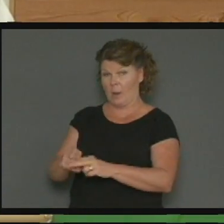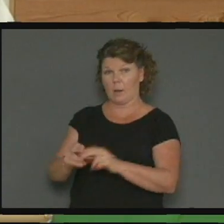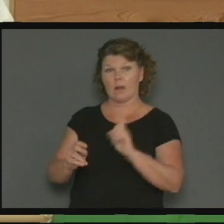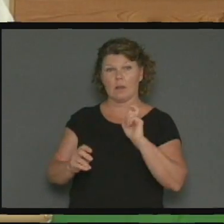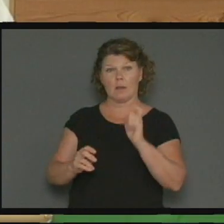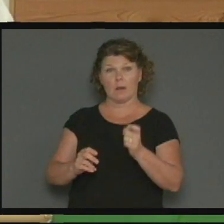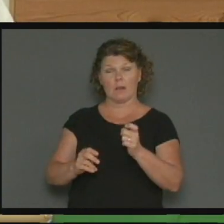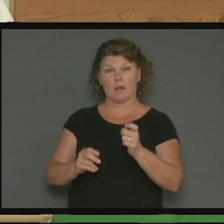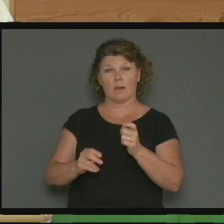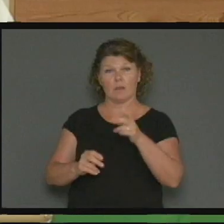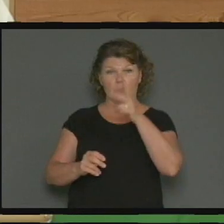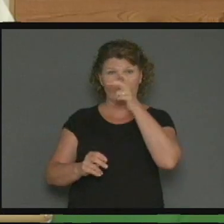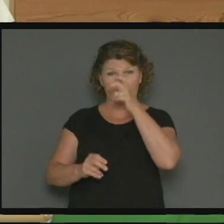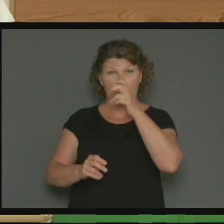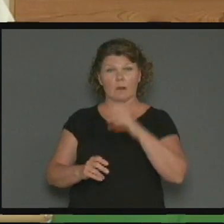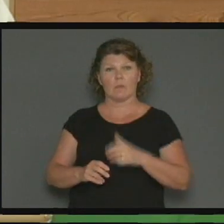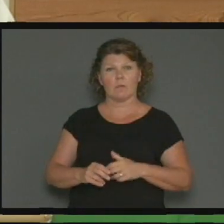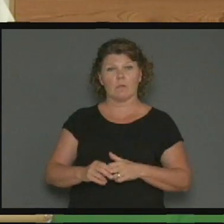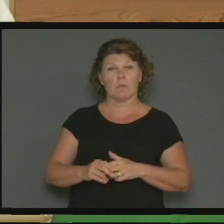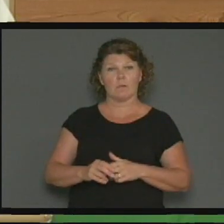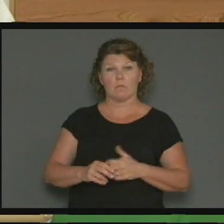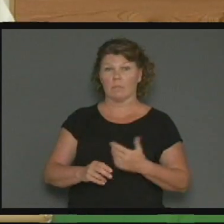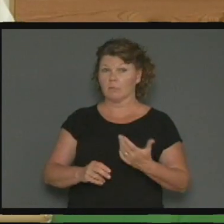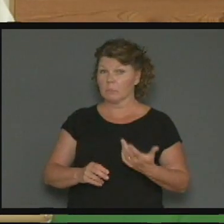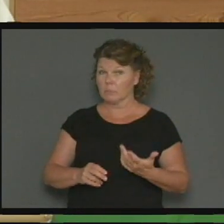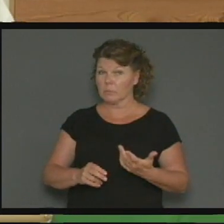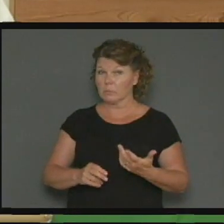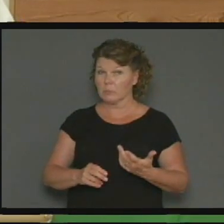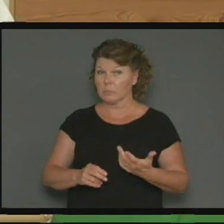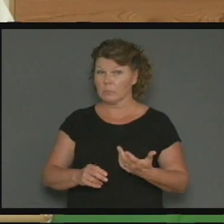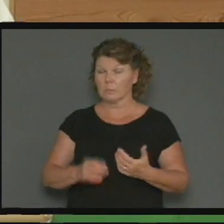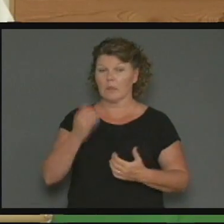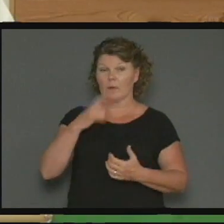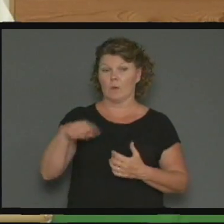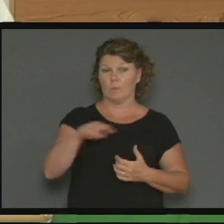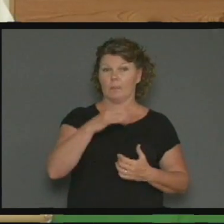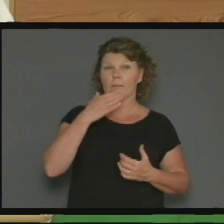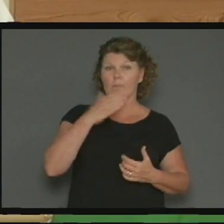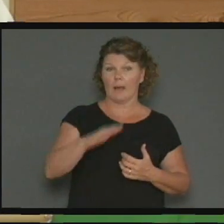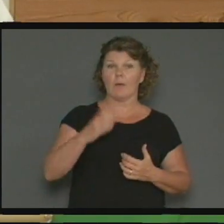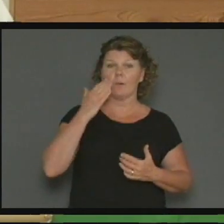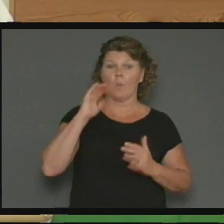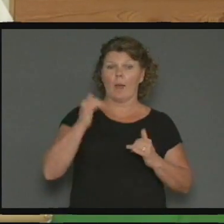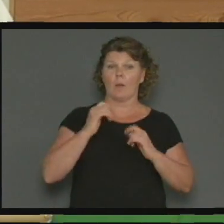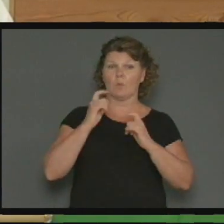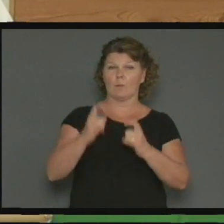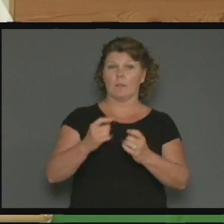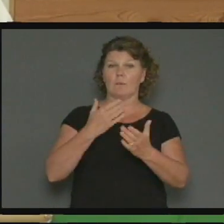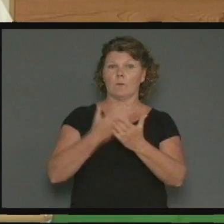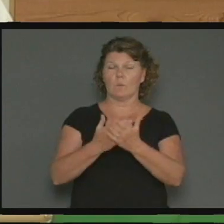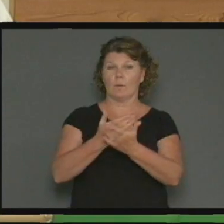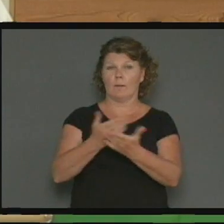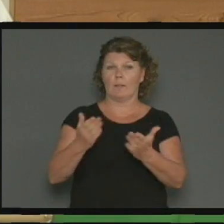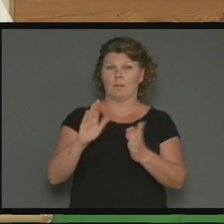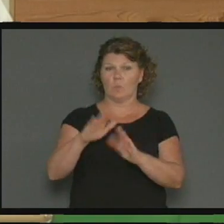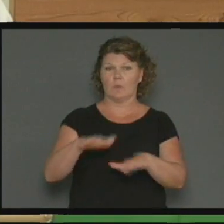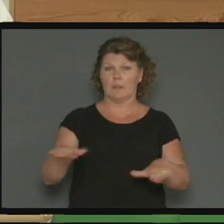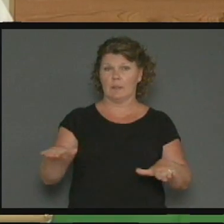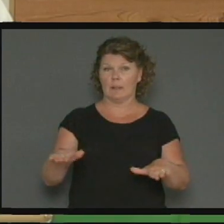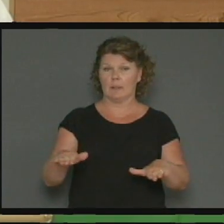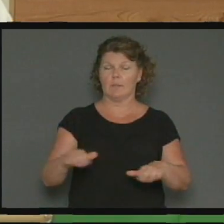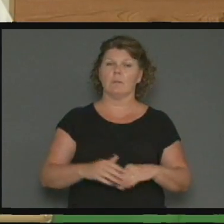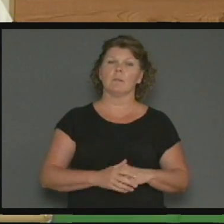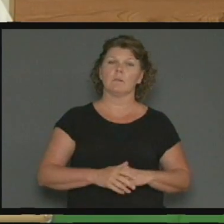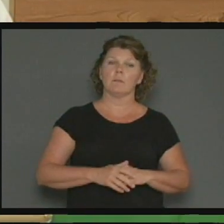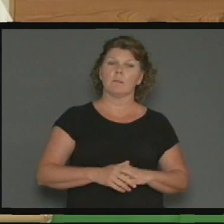him a scorpion? If you then, who are evil, know how to give good gifts to your children,